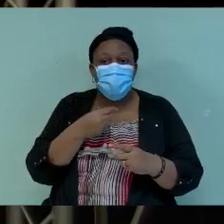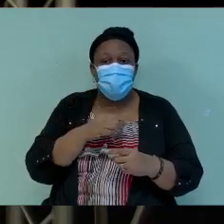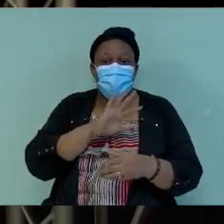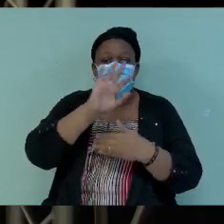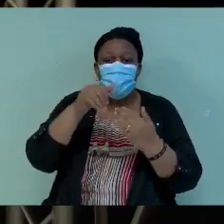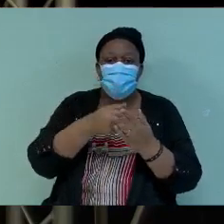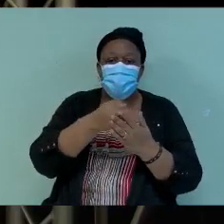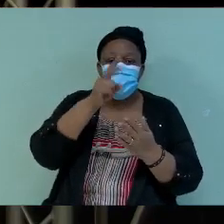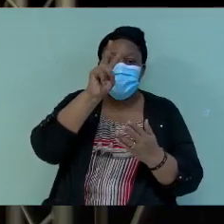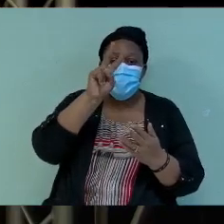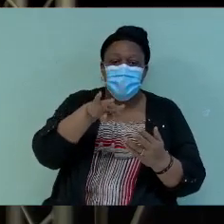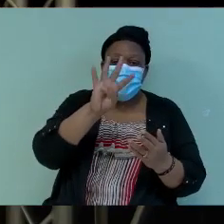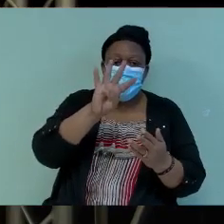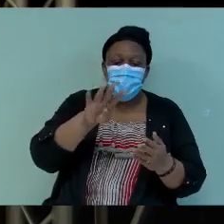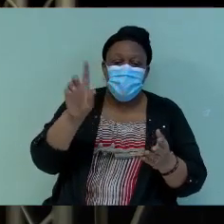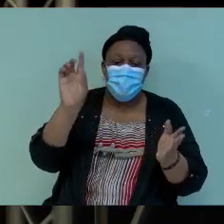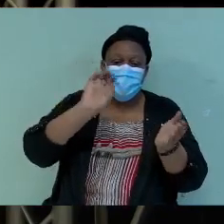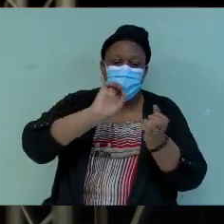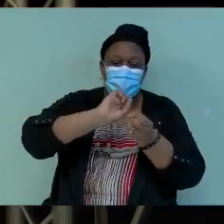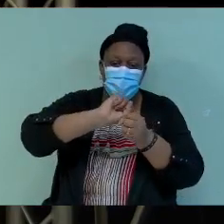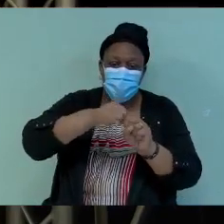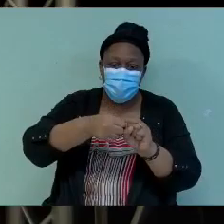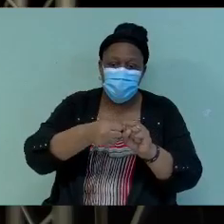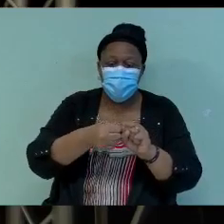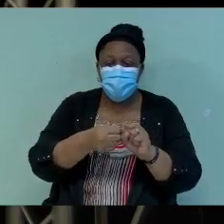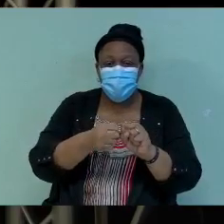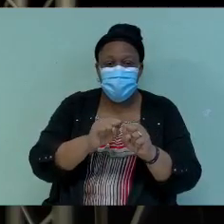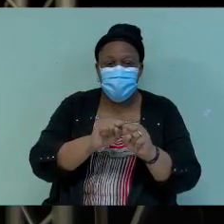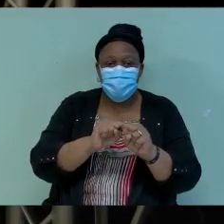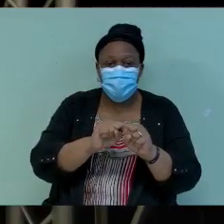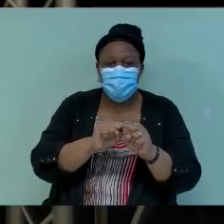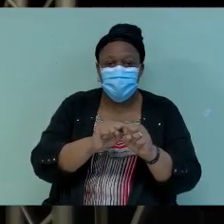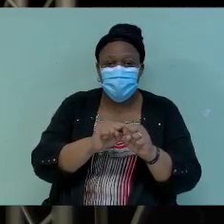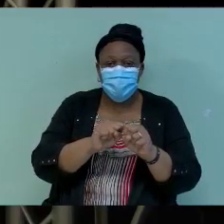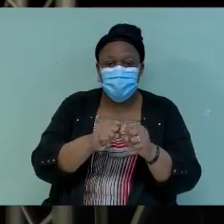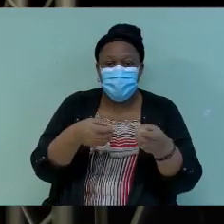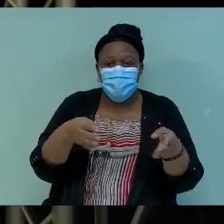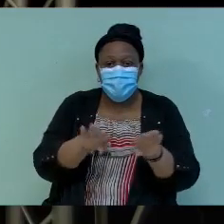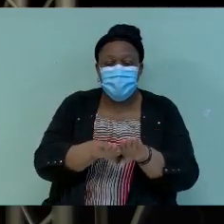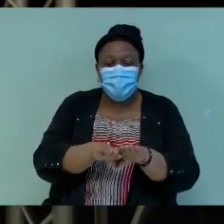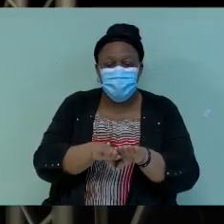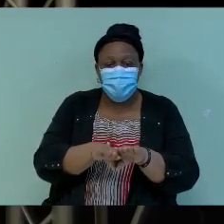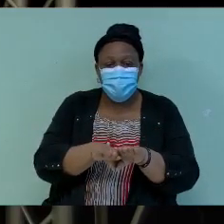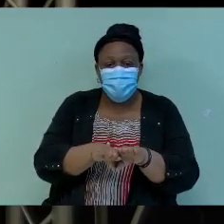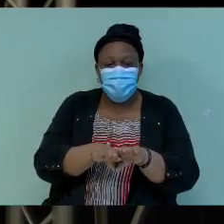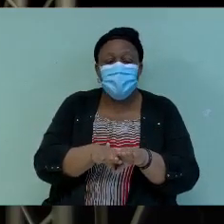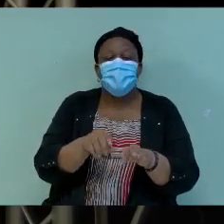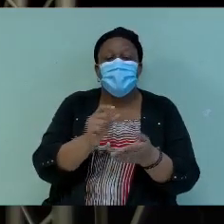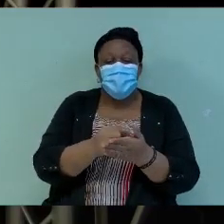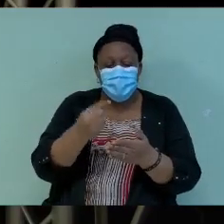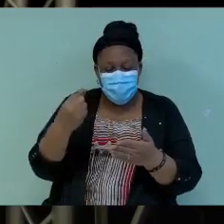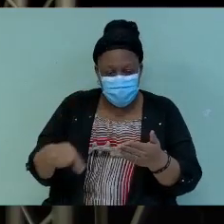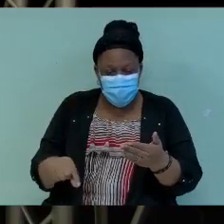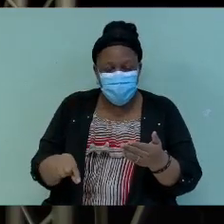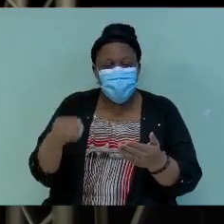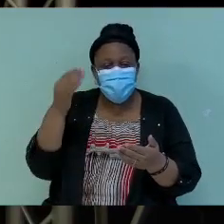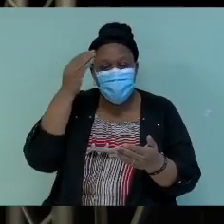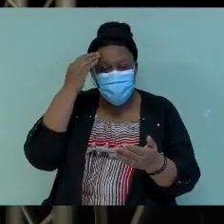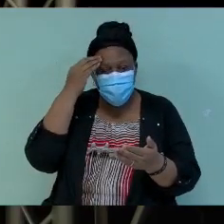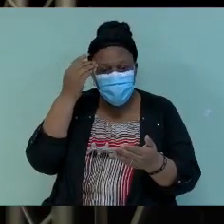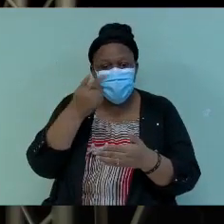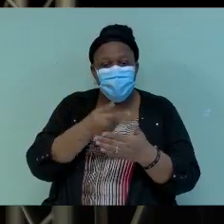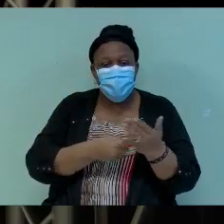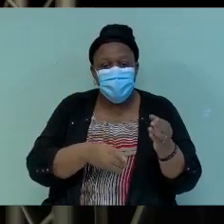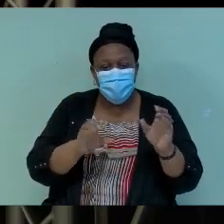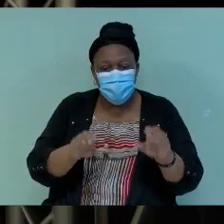a 24-hour lockdown, the Solid Waste Management Corporation was already ahead of the game